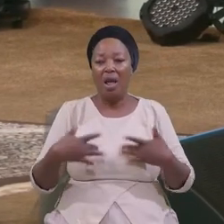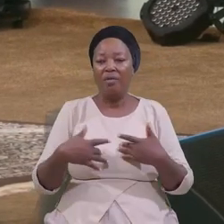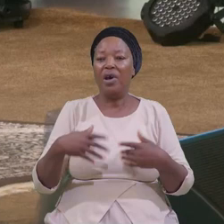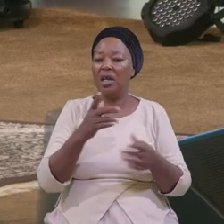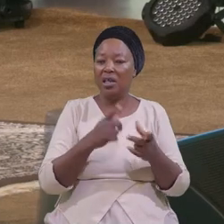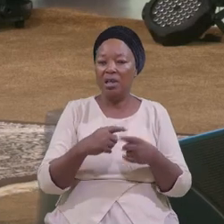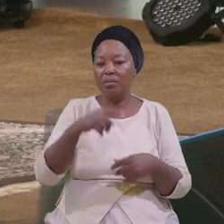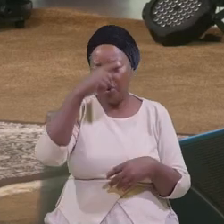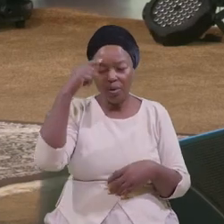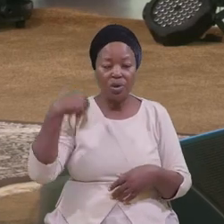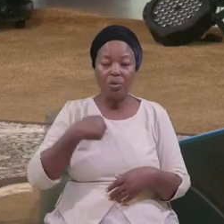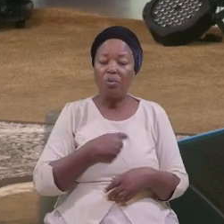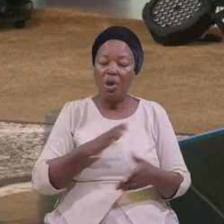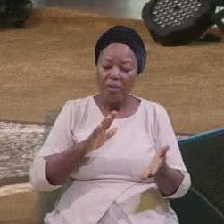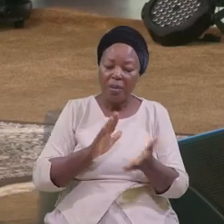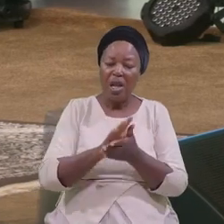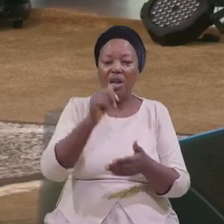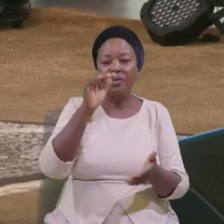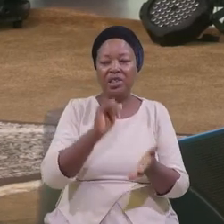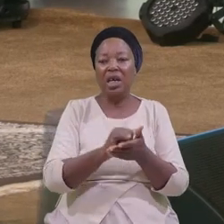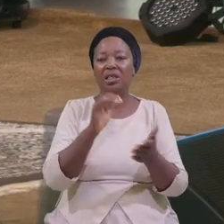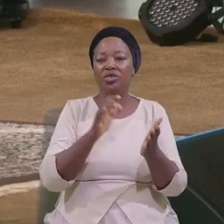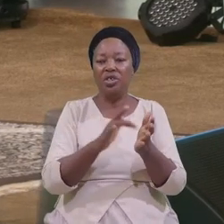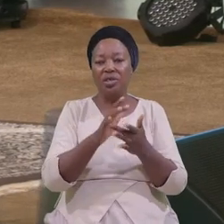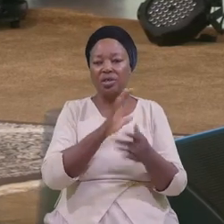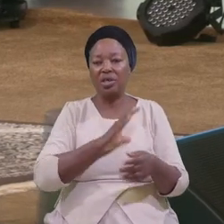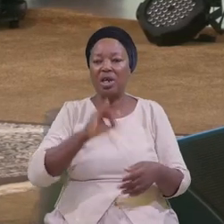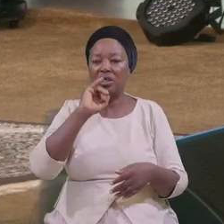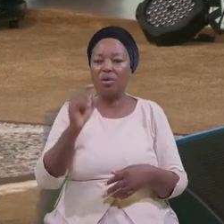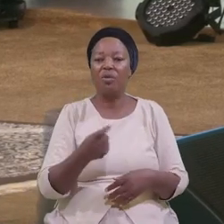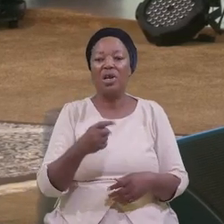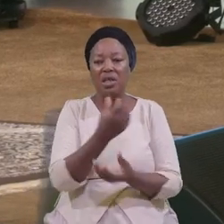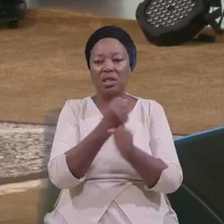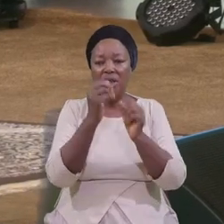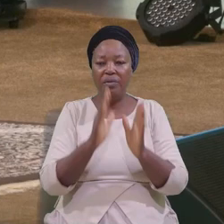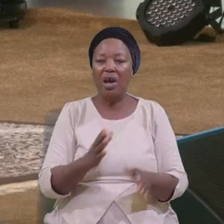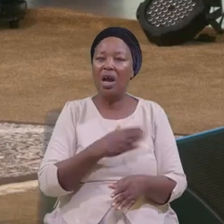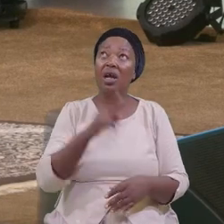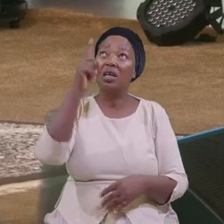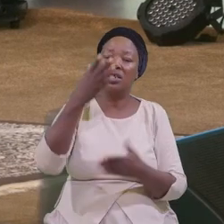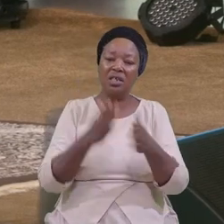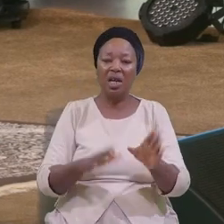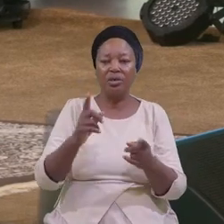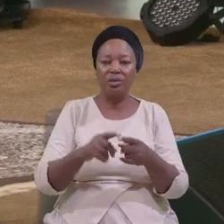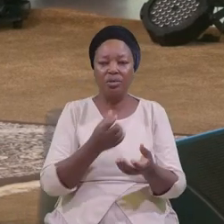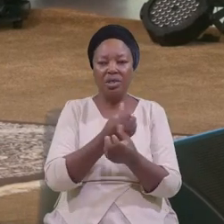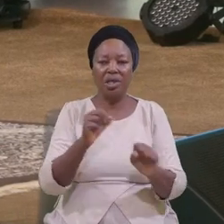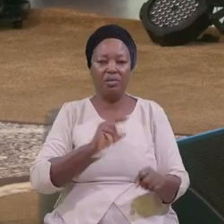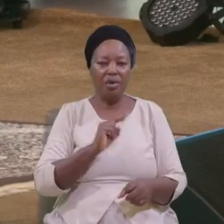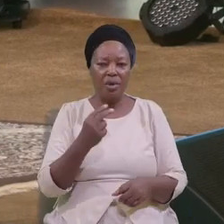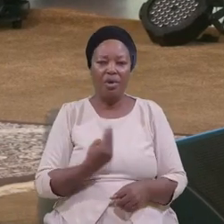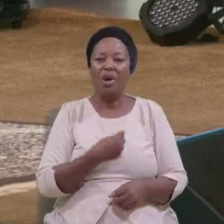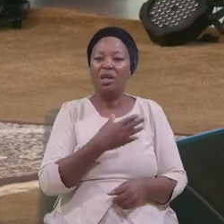we believe that Jesus Christ is the only Savior, and he died to save us.